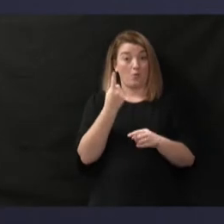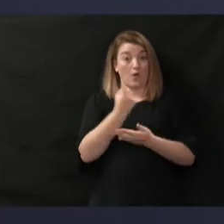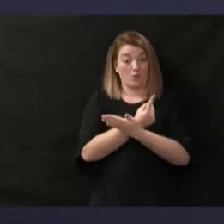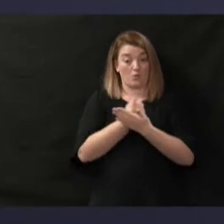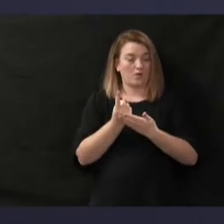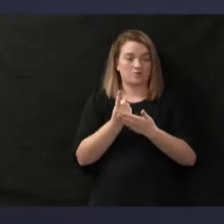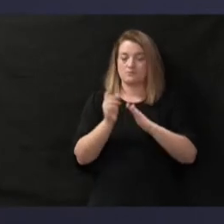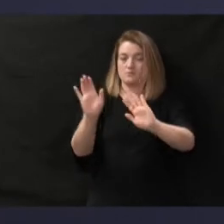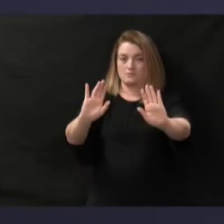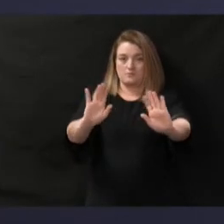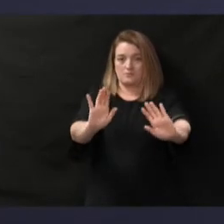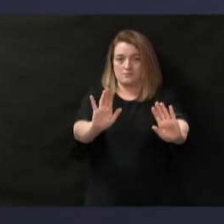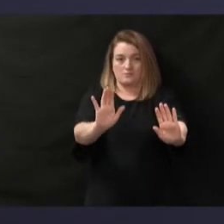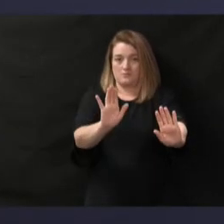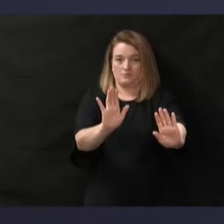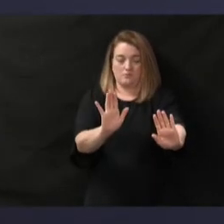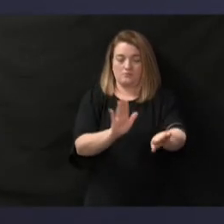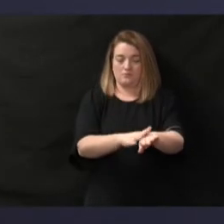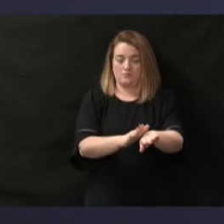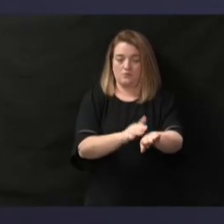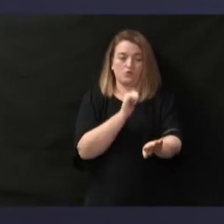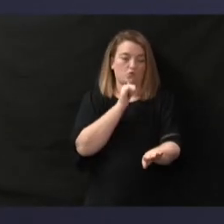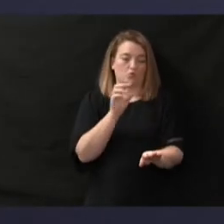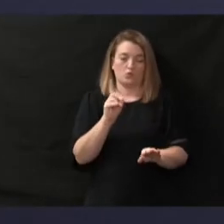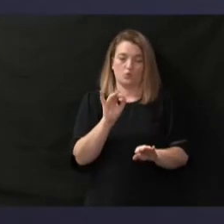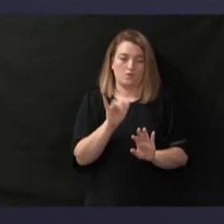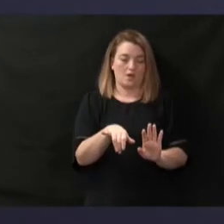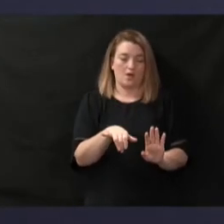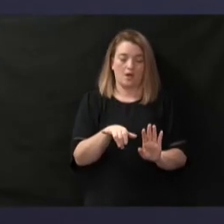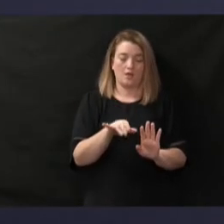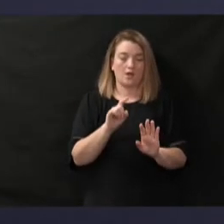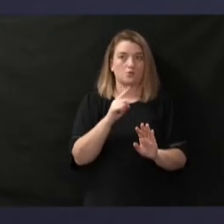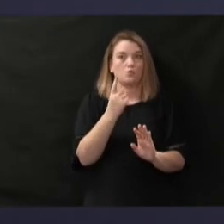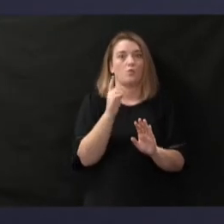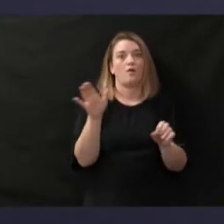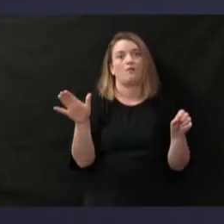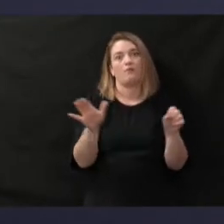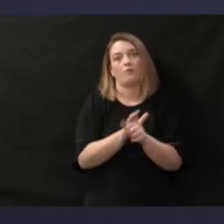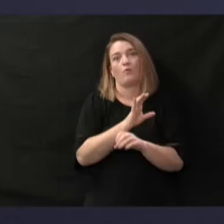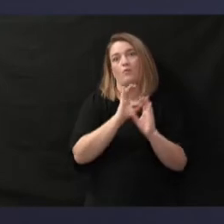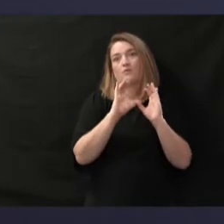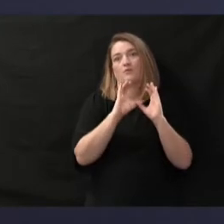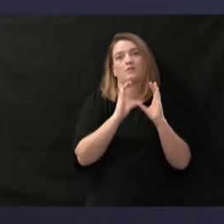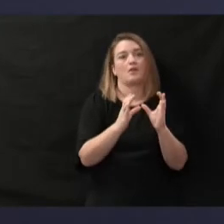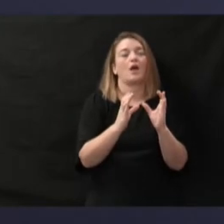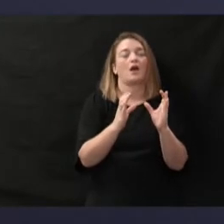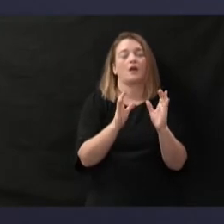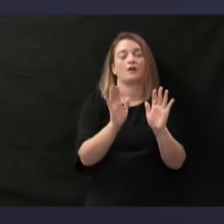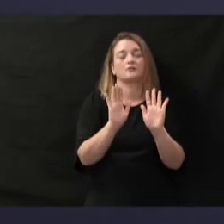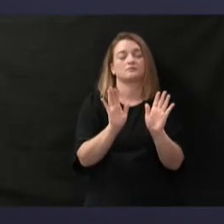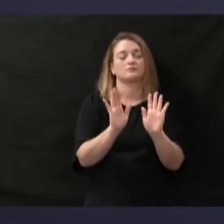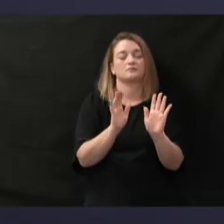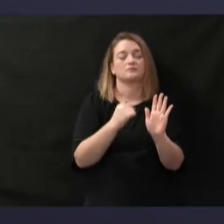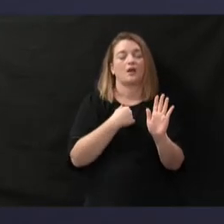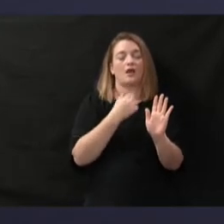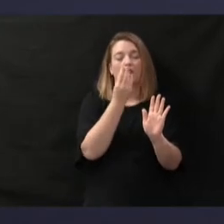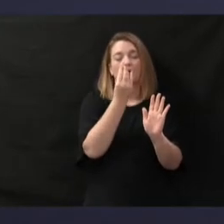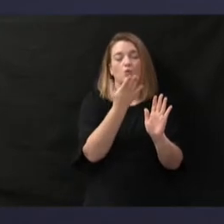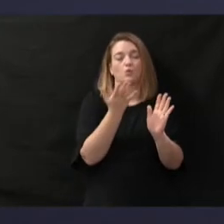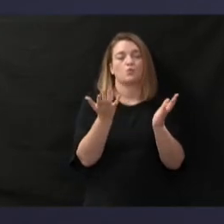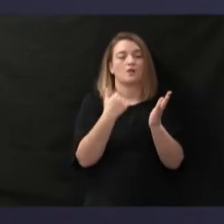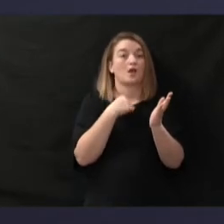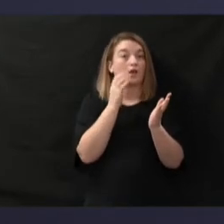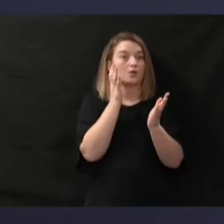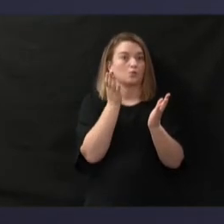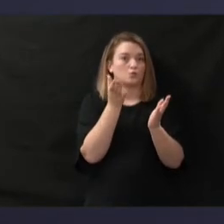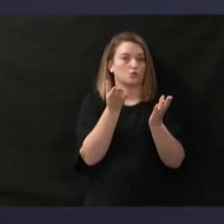Okay? I would teach, that's a whole class. I would tell you what I would do. And in third